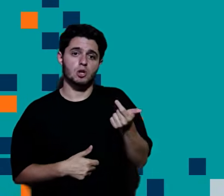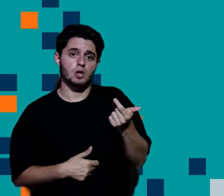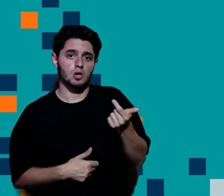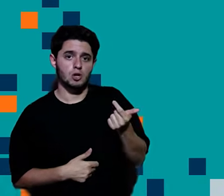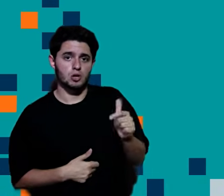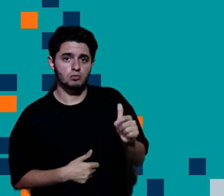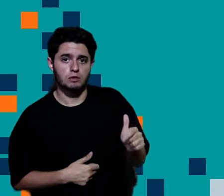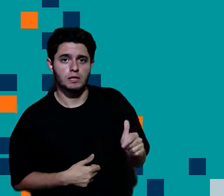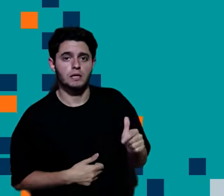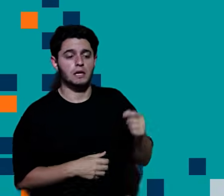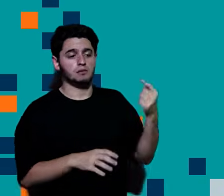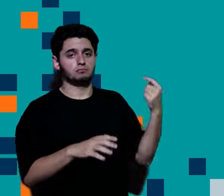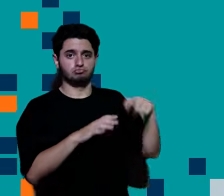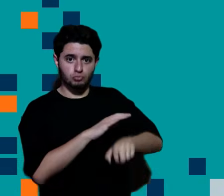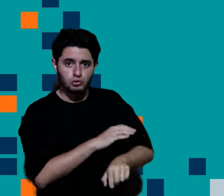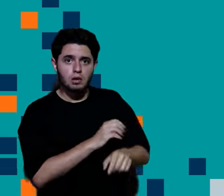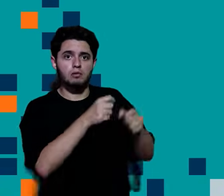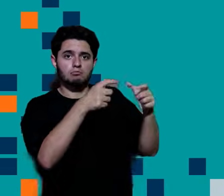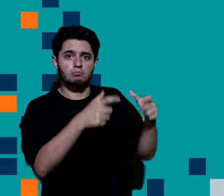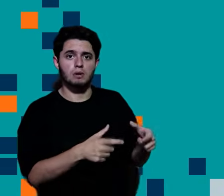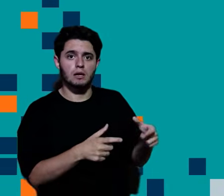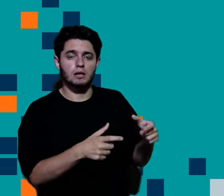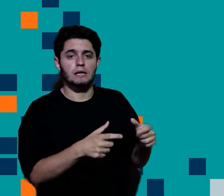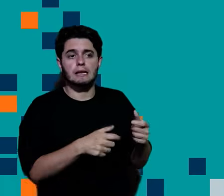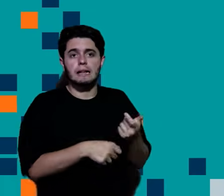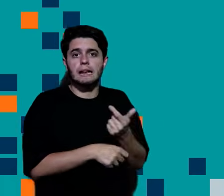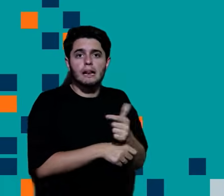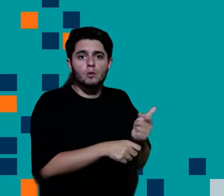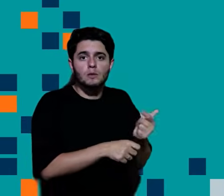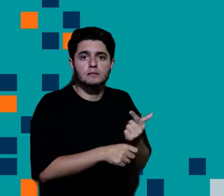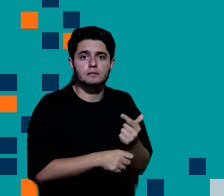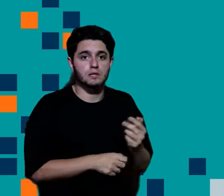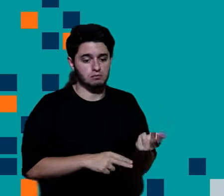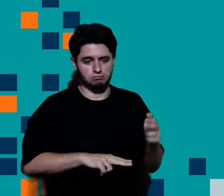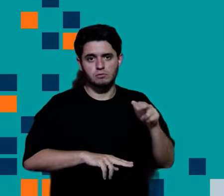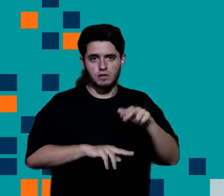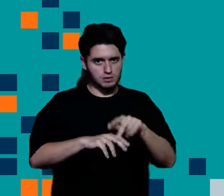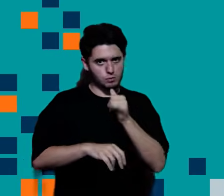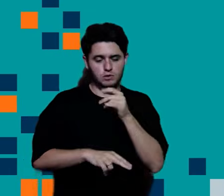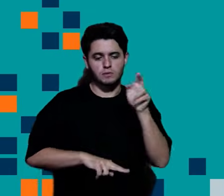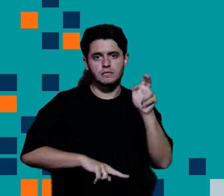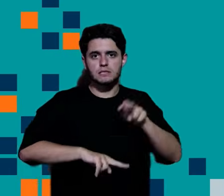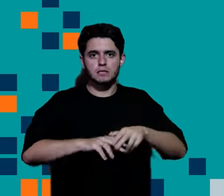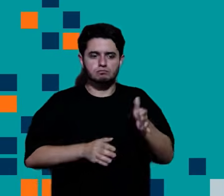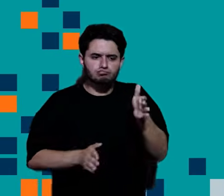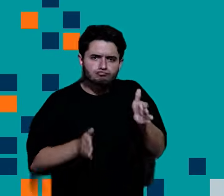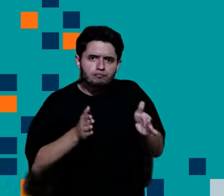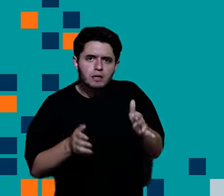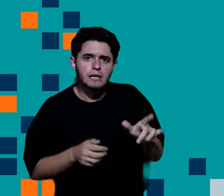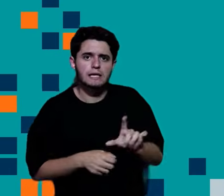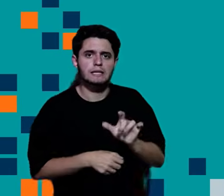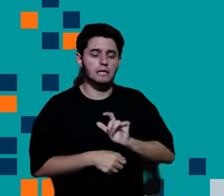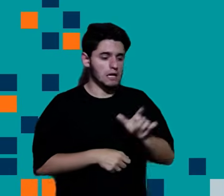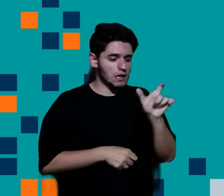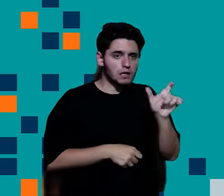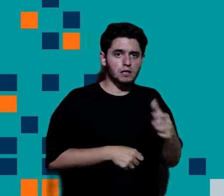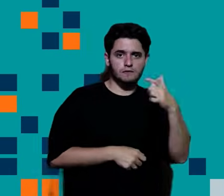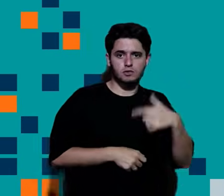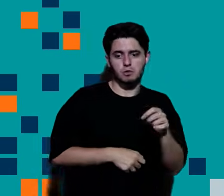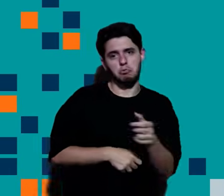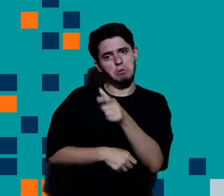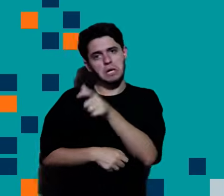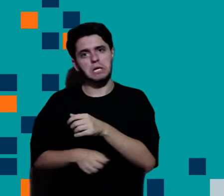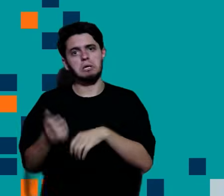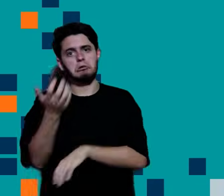neutral space. There is no space that sits in the middle that doesn't change our physiology and our biology